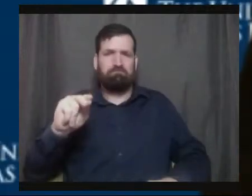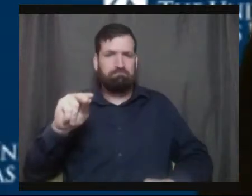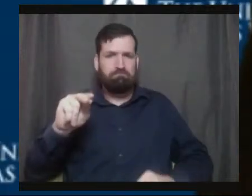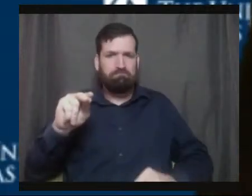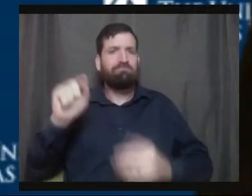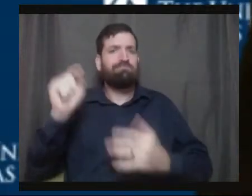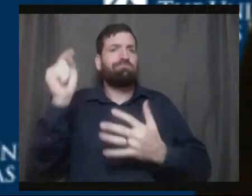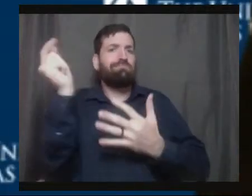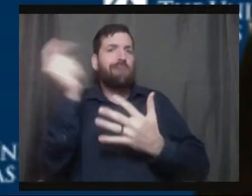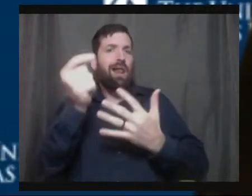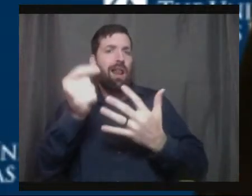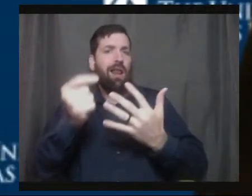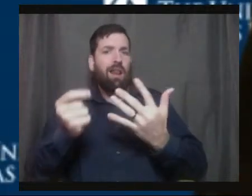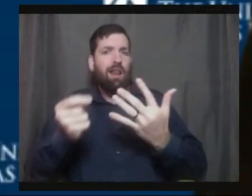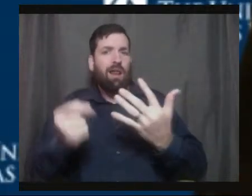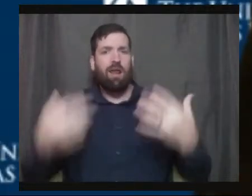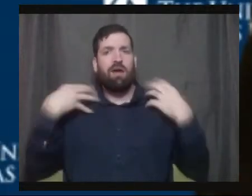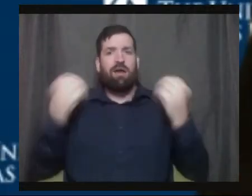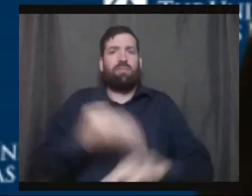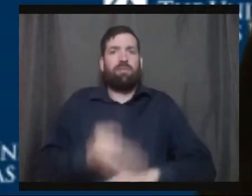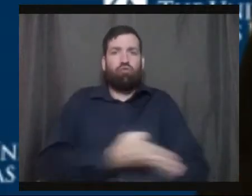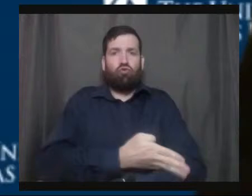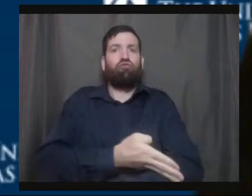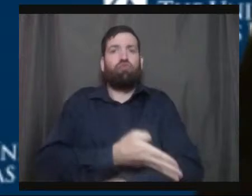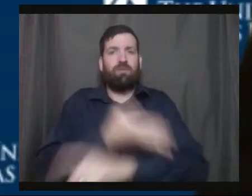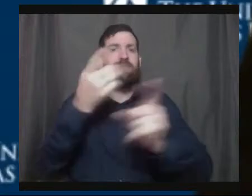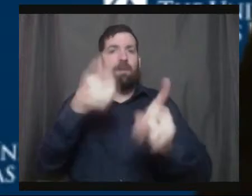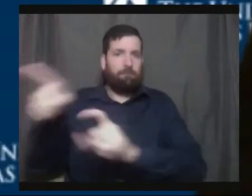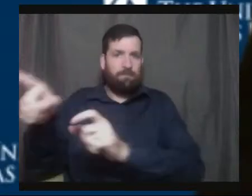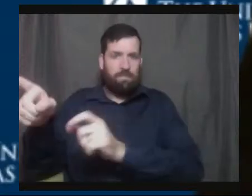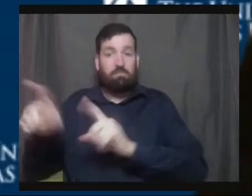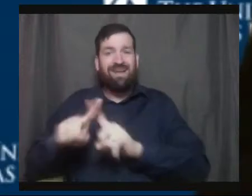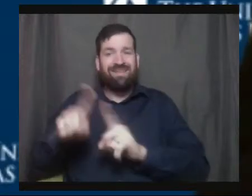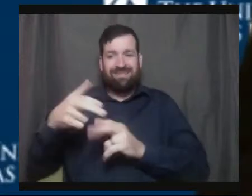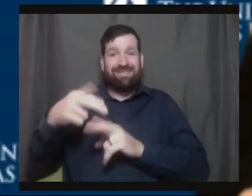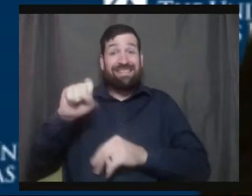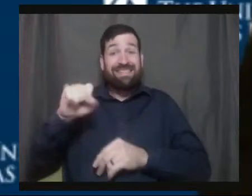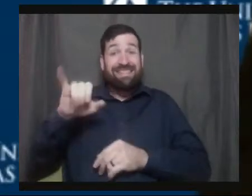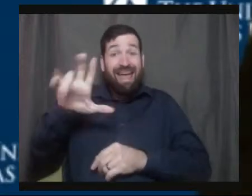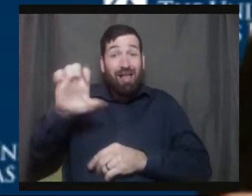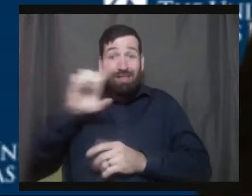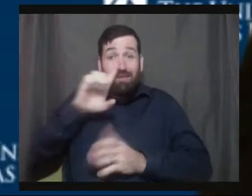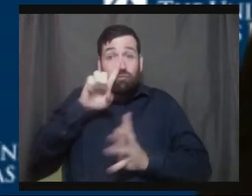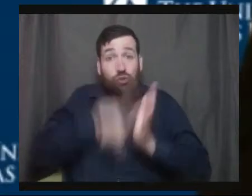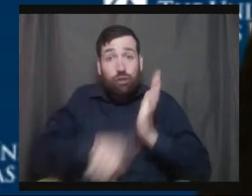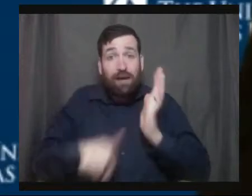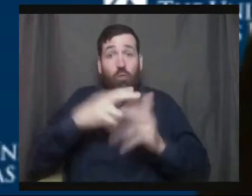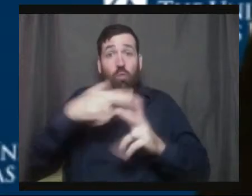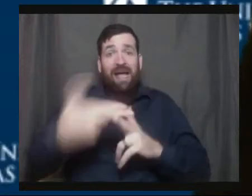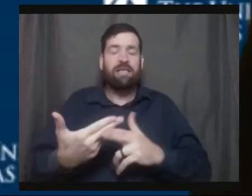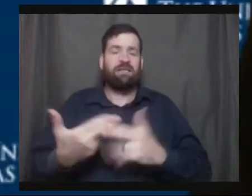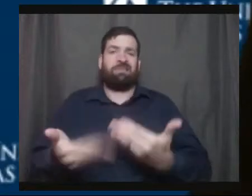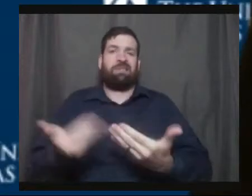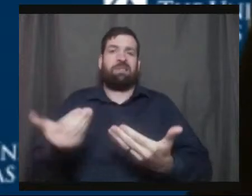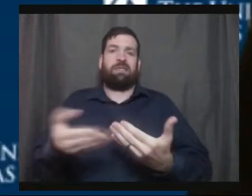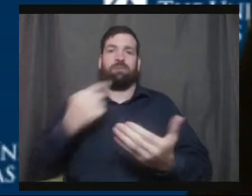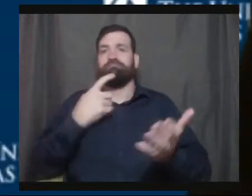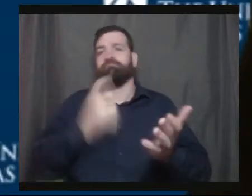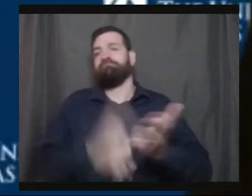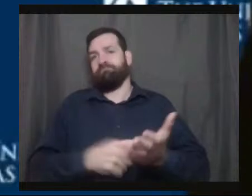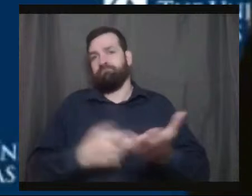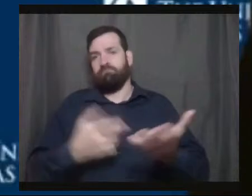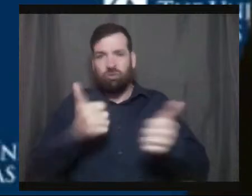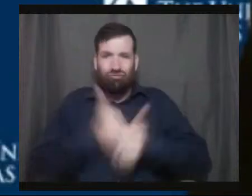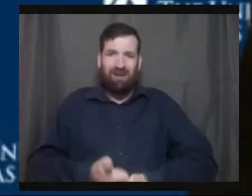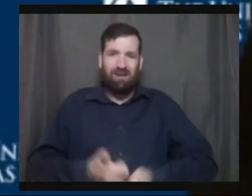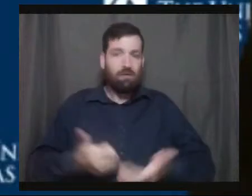health improvements that come along with these operations. But the scale is just the easiest thing for patients at home to really be able to keep track of. And really doing